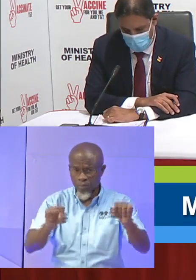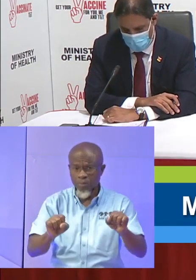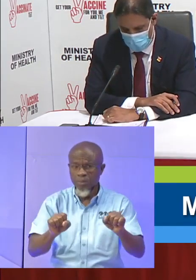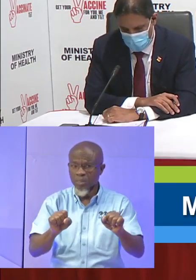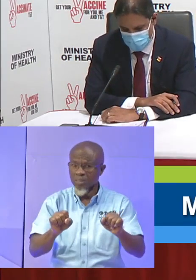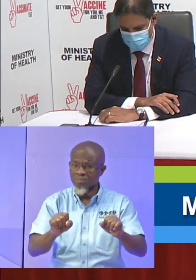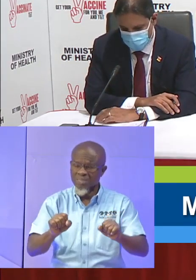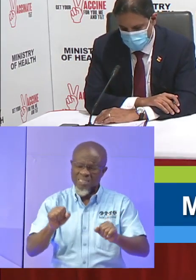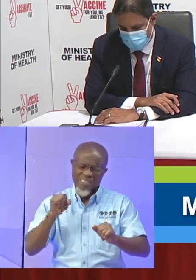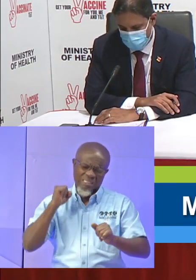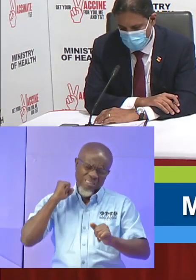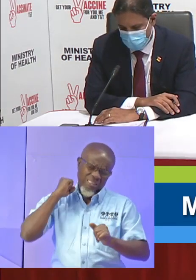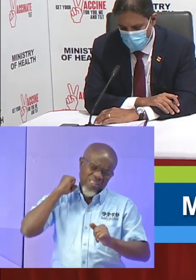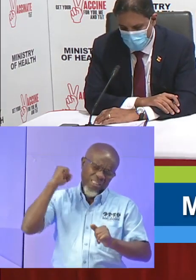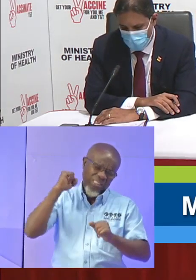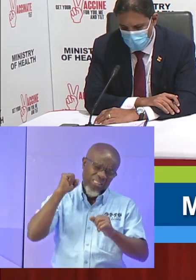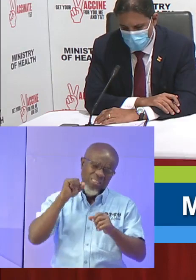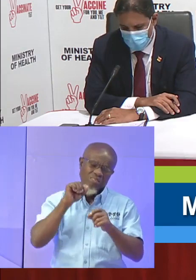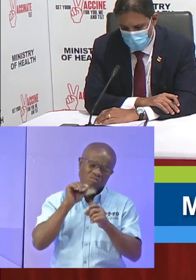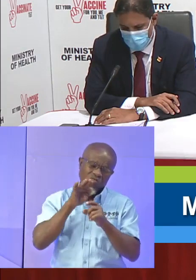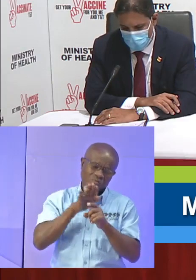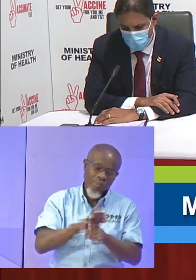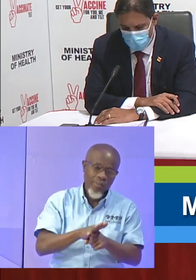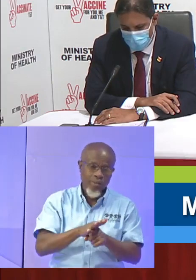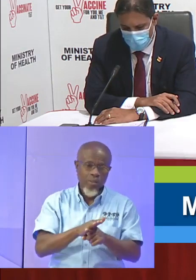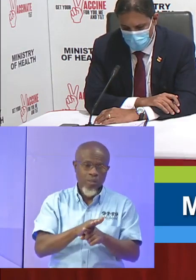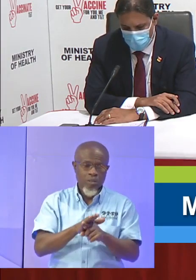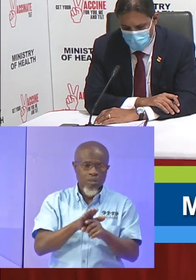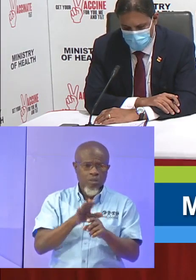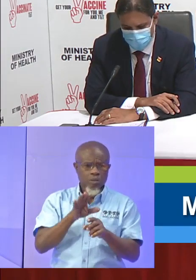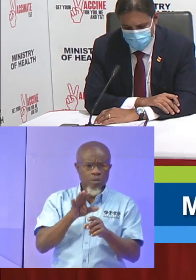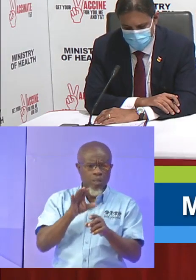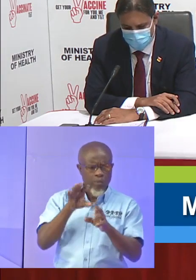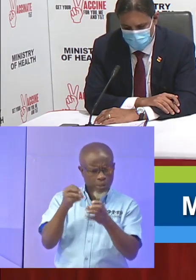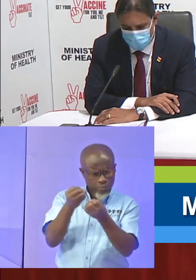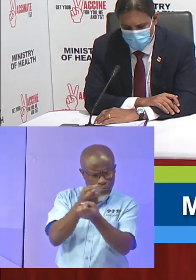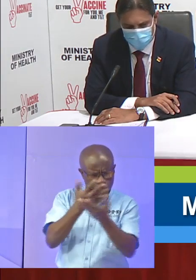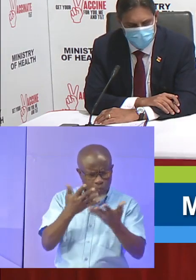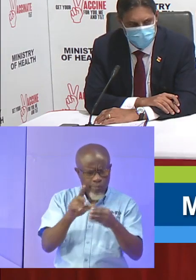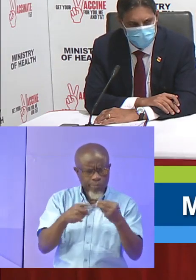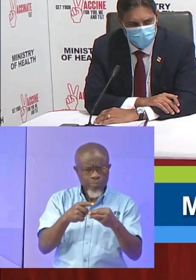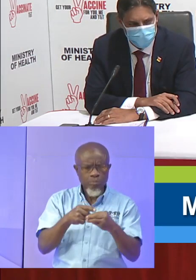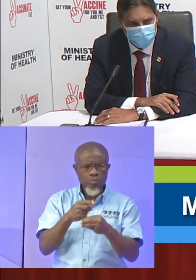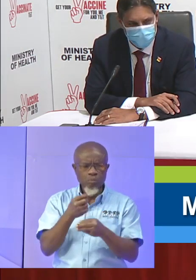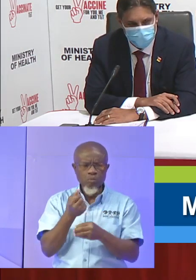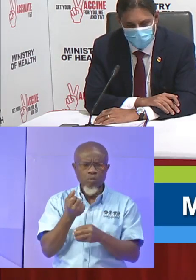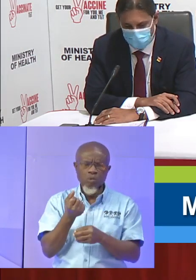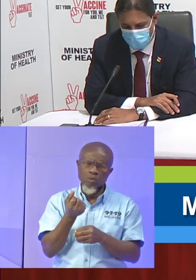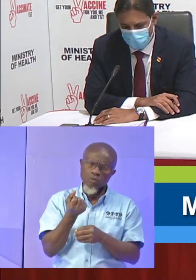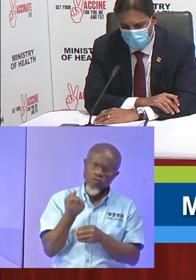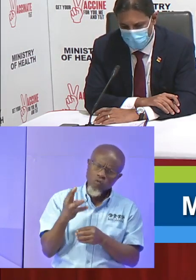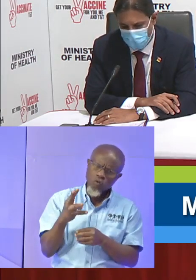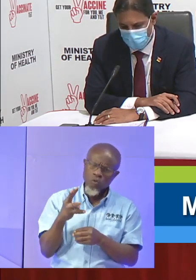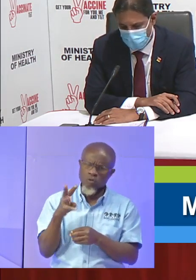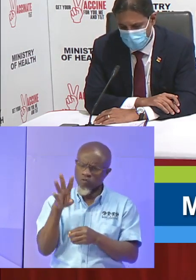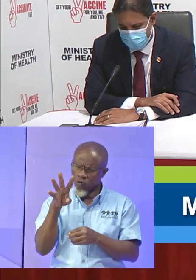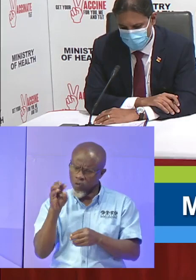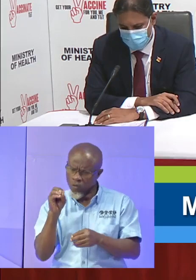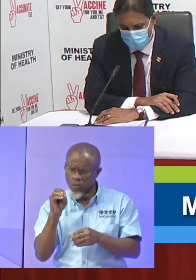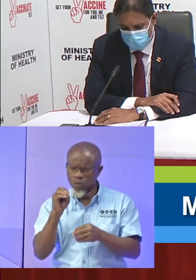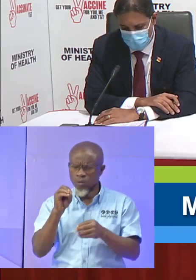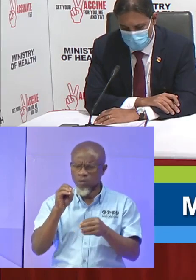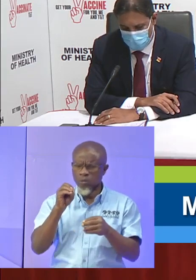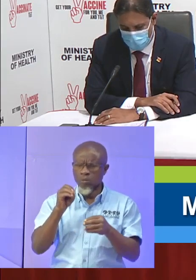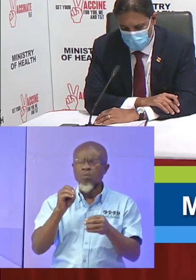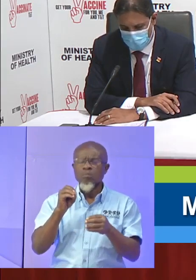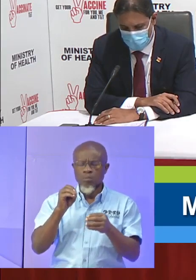and I was wondering if we can get an update on the 40 Cuban nurses who were supposed to be coming to Trinidad. I believe you had said that 40